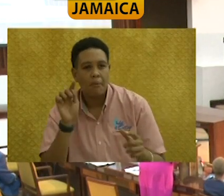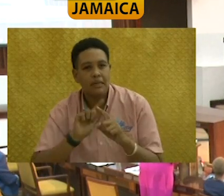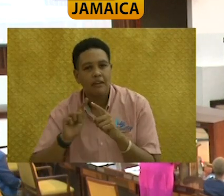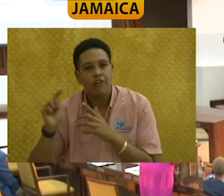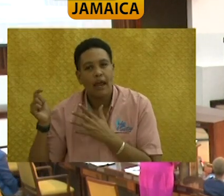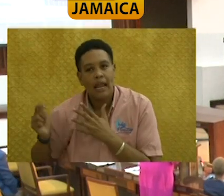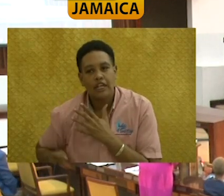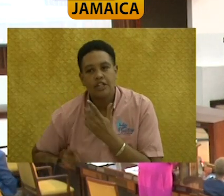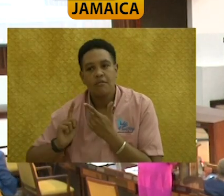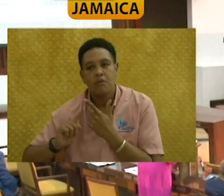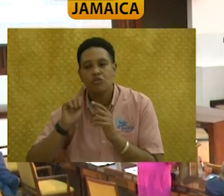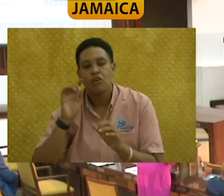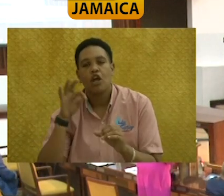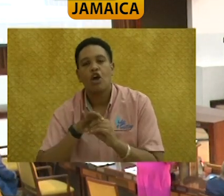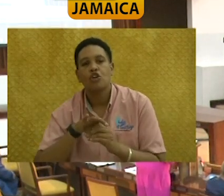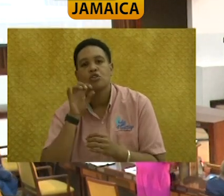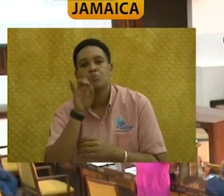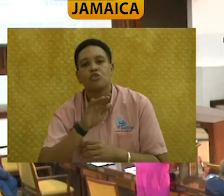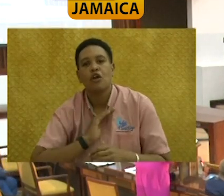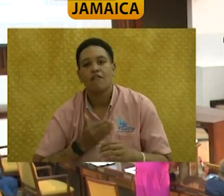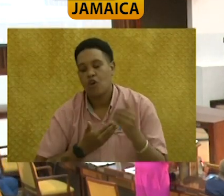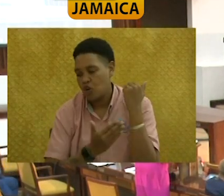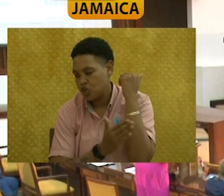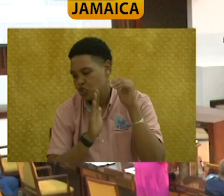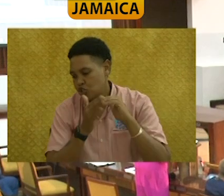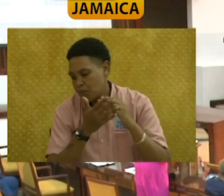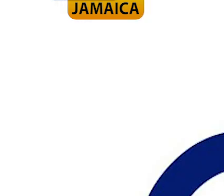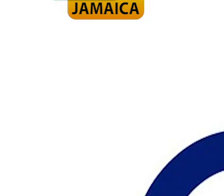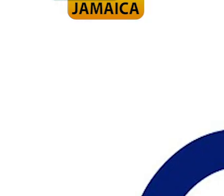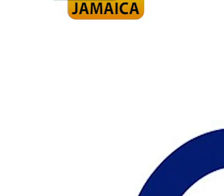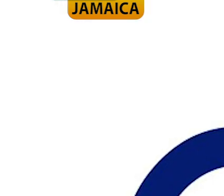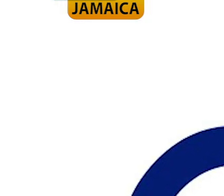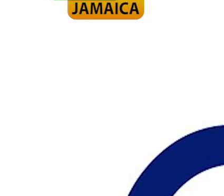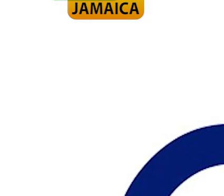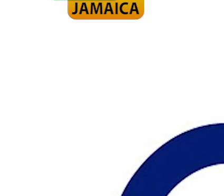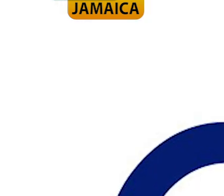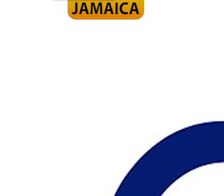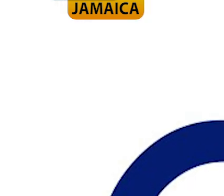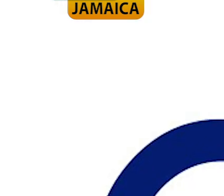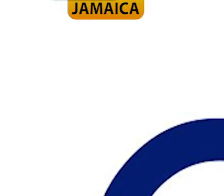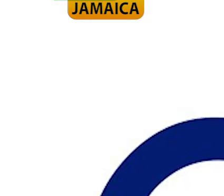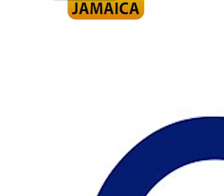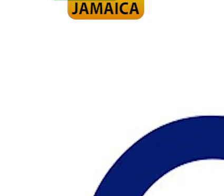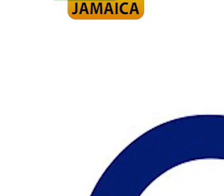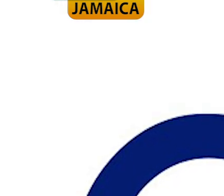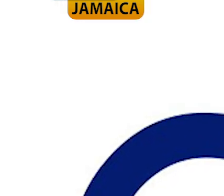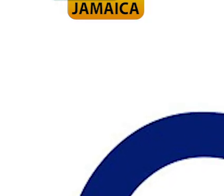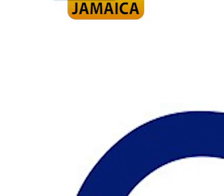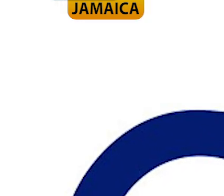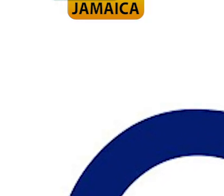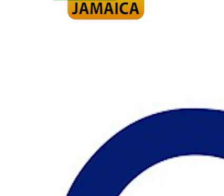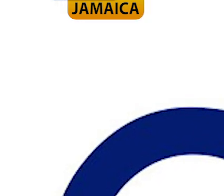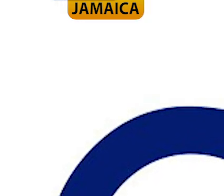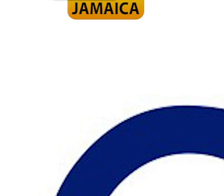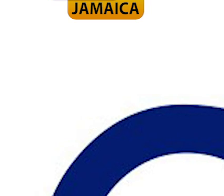initiatives, and contributions of our Jamaican men and boys. International Men's Day is celebrated on November